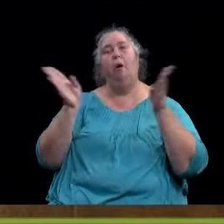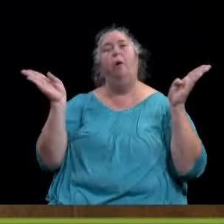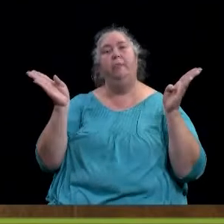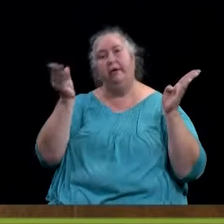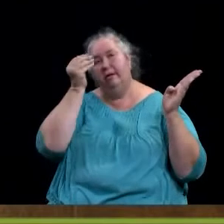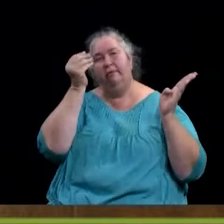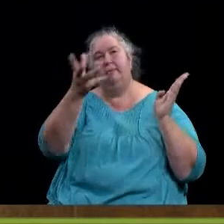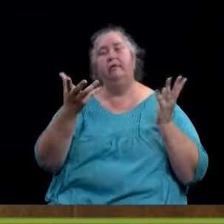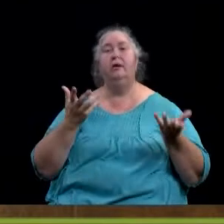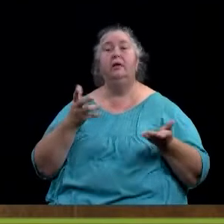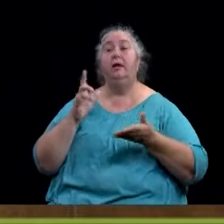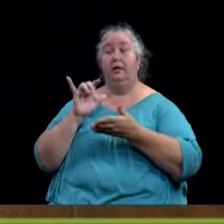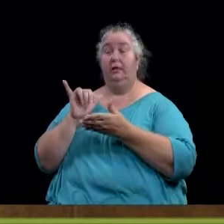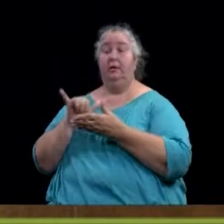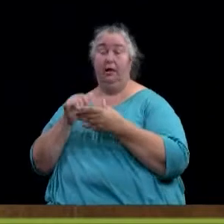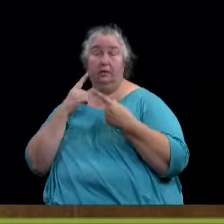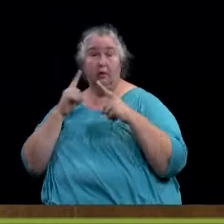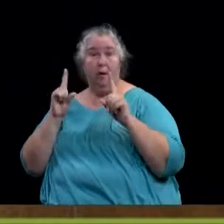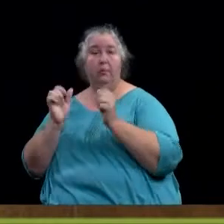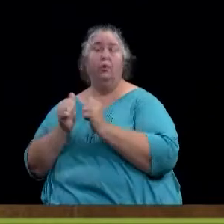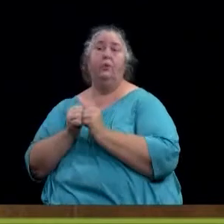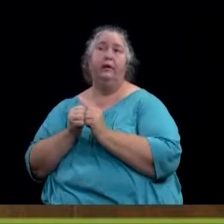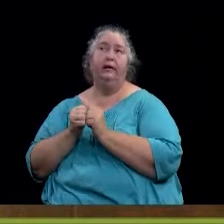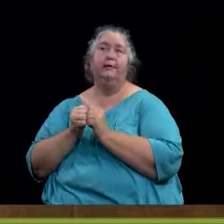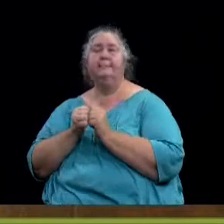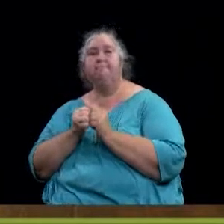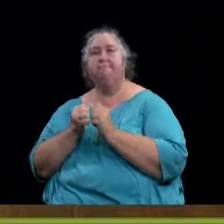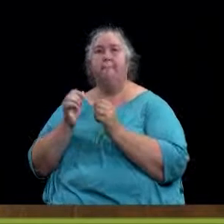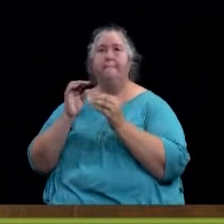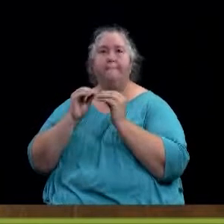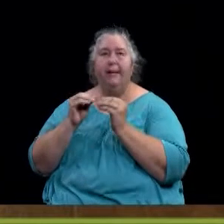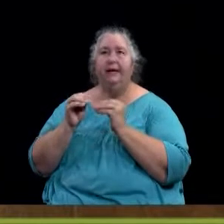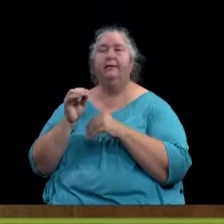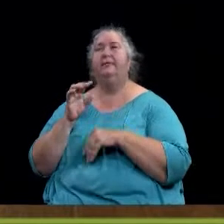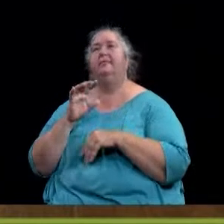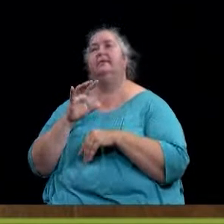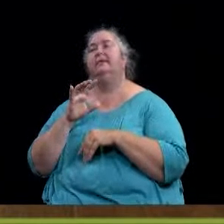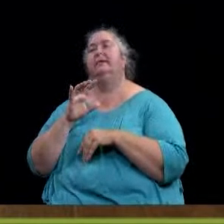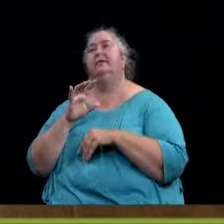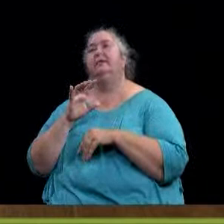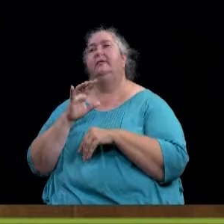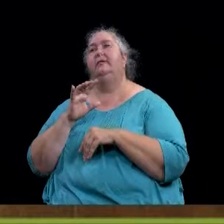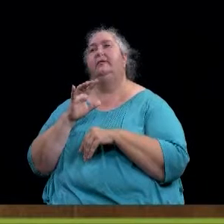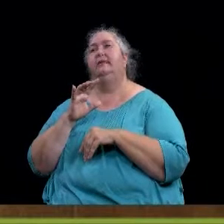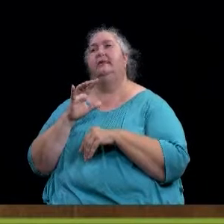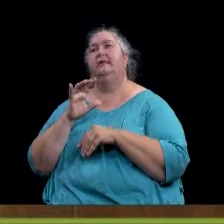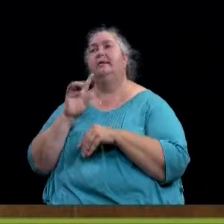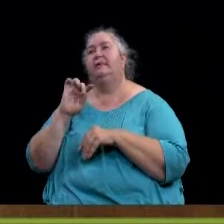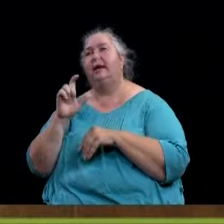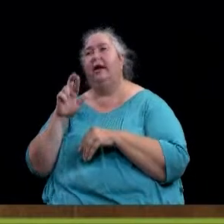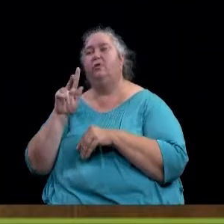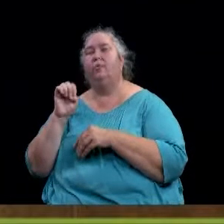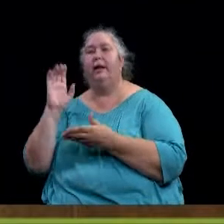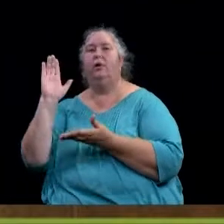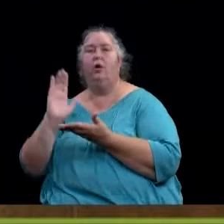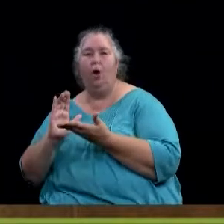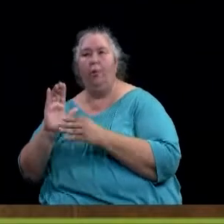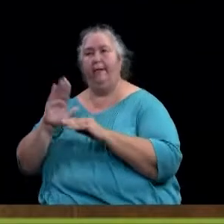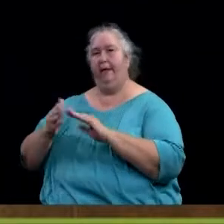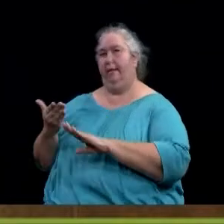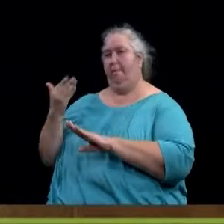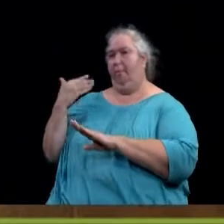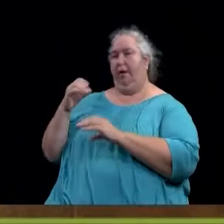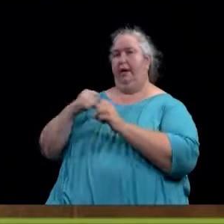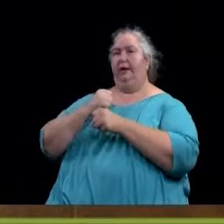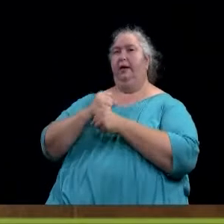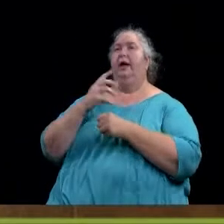and operations tax rate that's 2.8% lower than the prior year, and a total proposed tax rate that remains